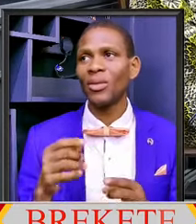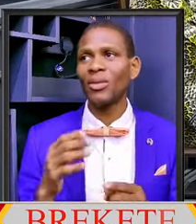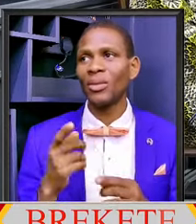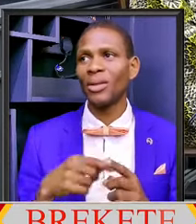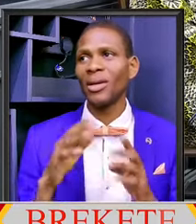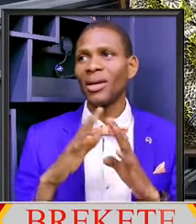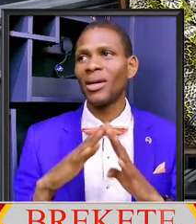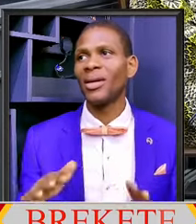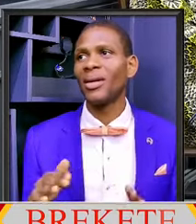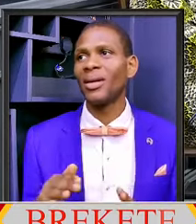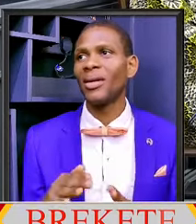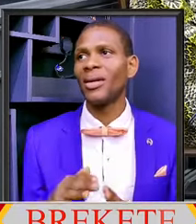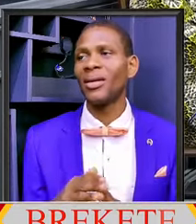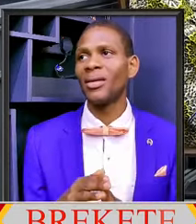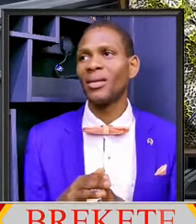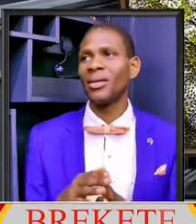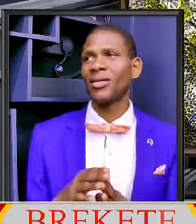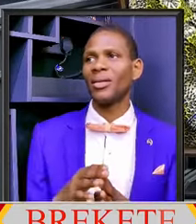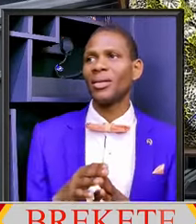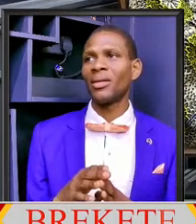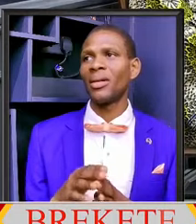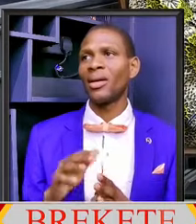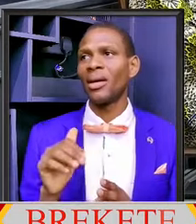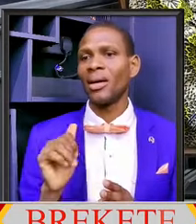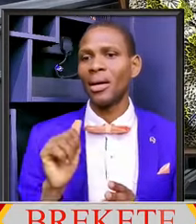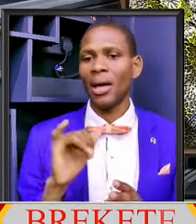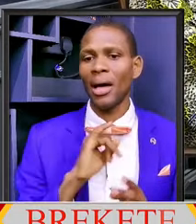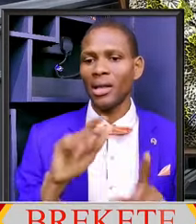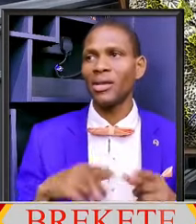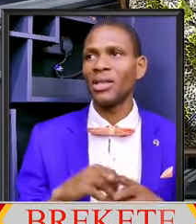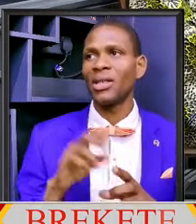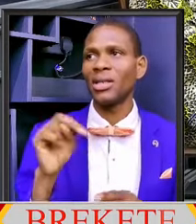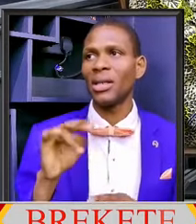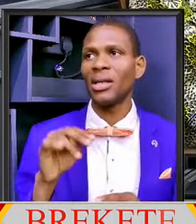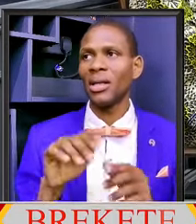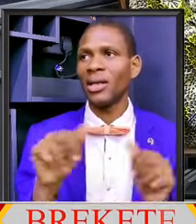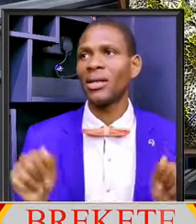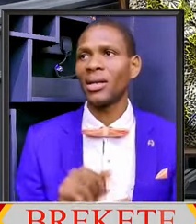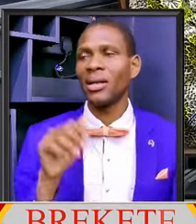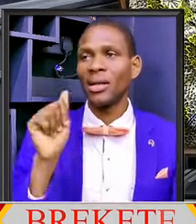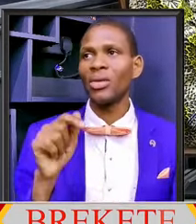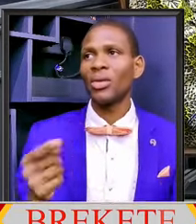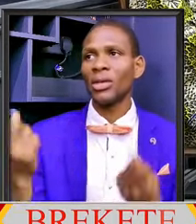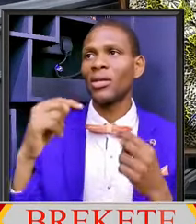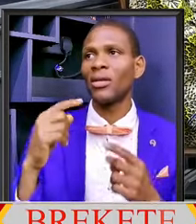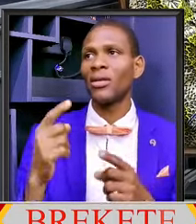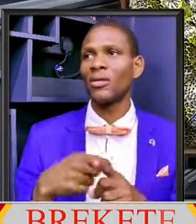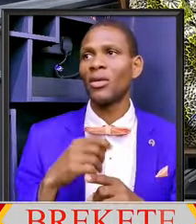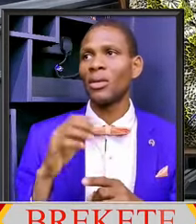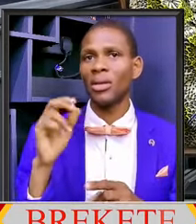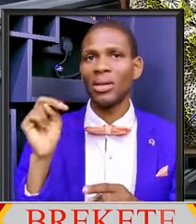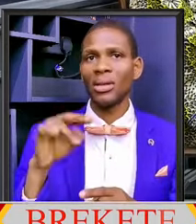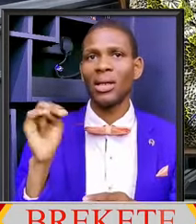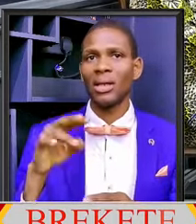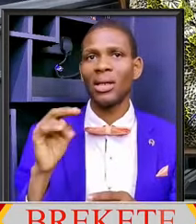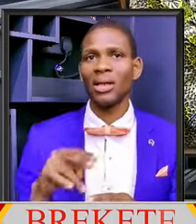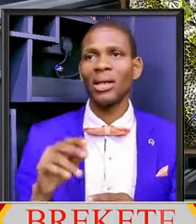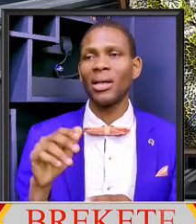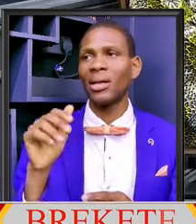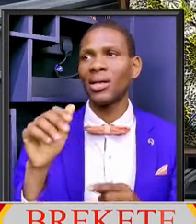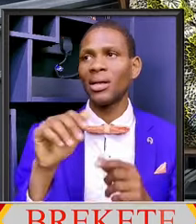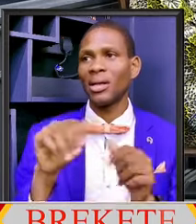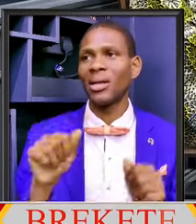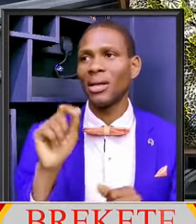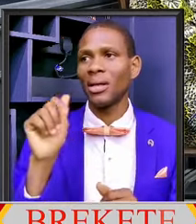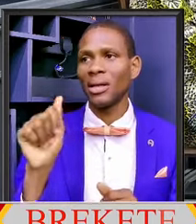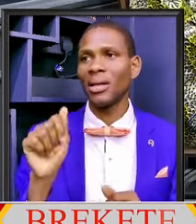my house in Yanya. Collect their numbers. I live in Yanya area A. You come all the way from Yanya? Yes, area A, Yanya.